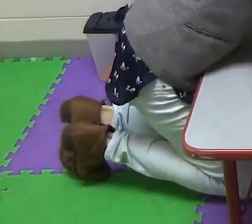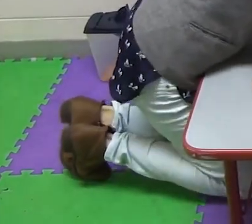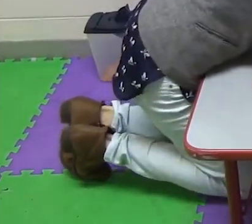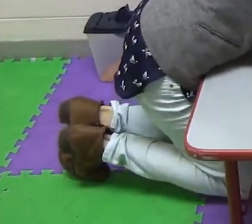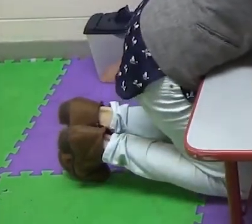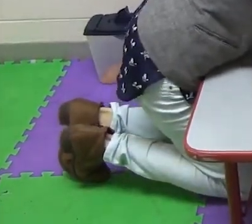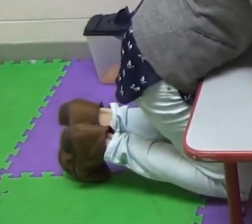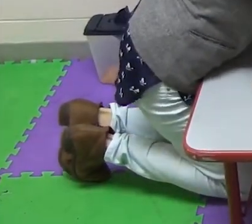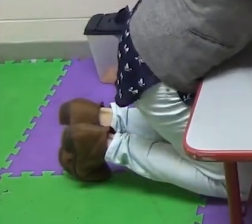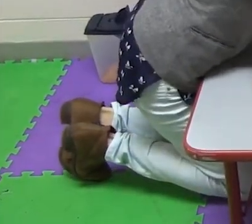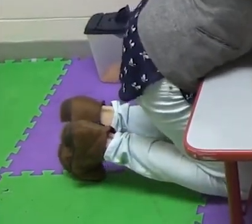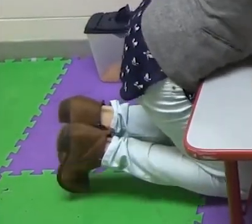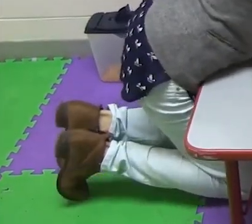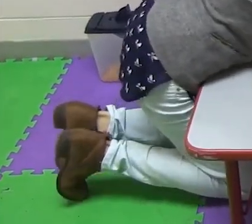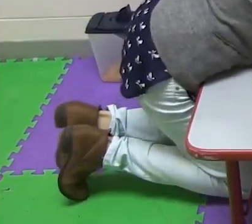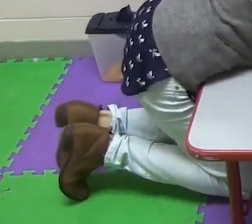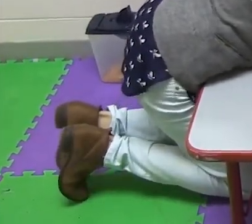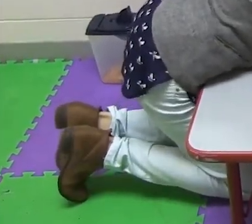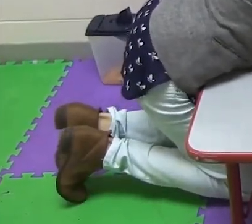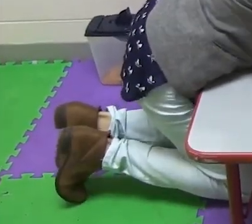Try again. Put in.